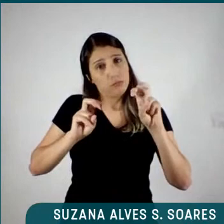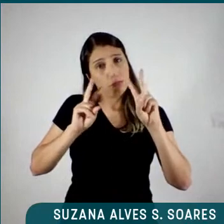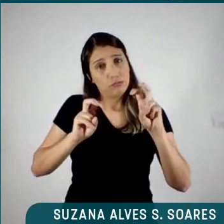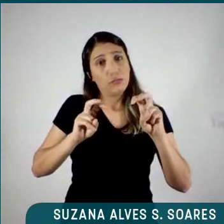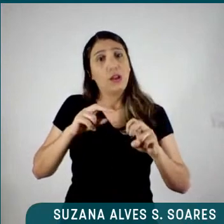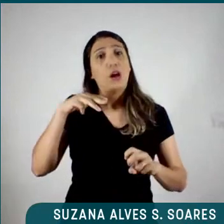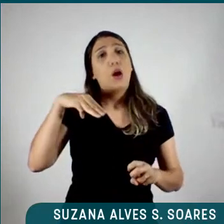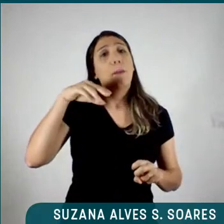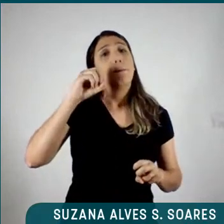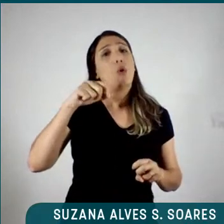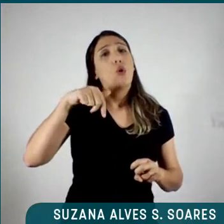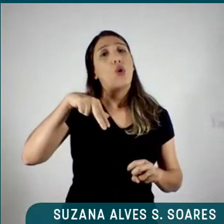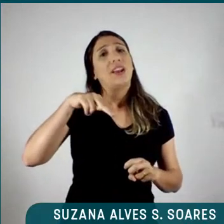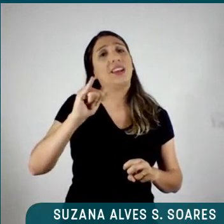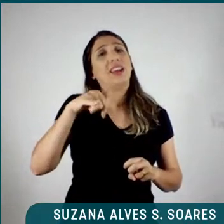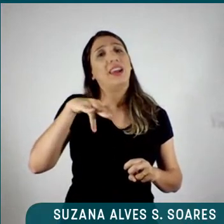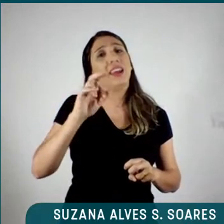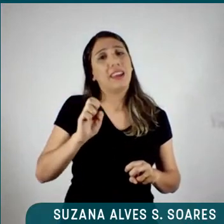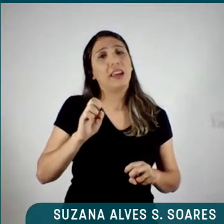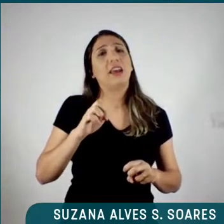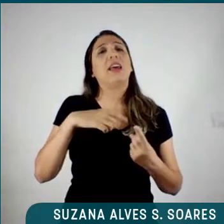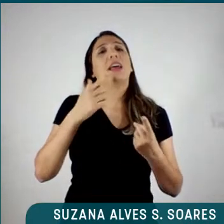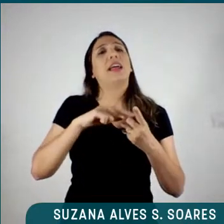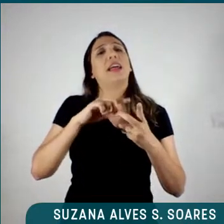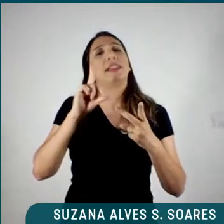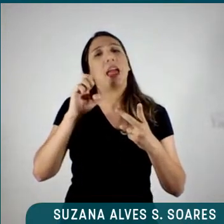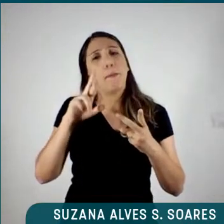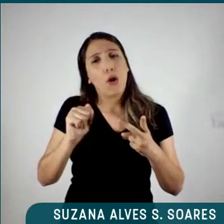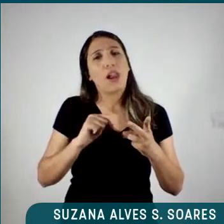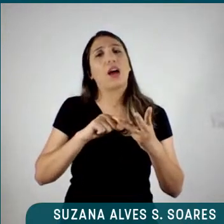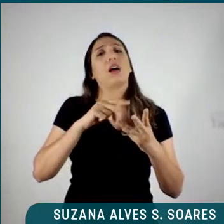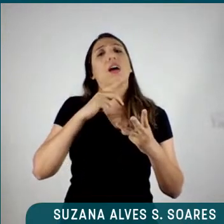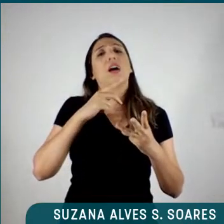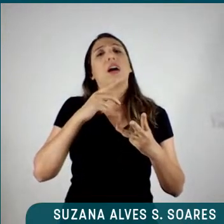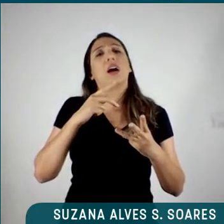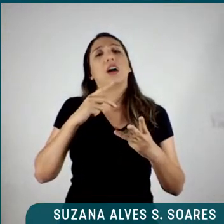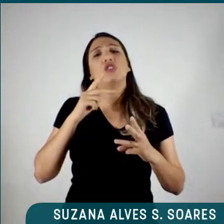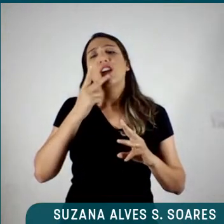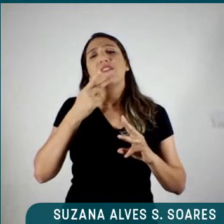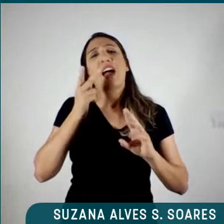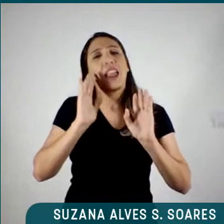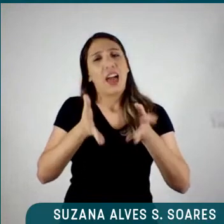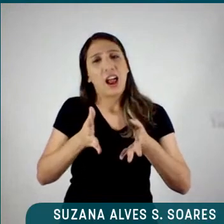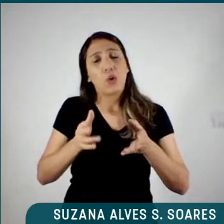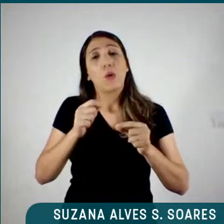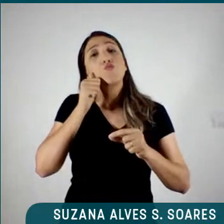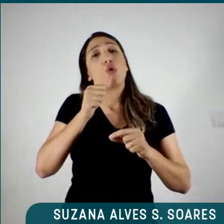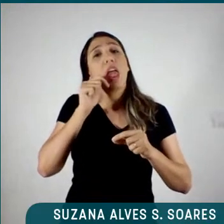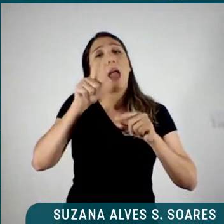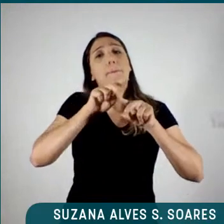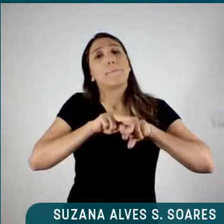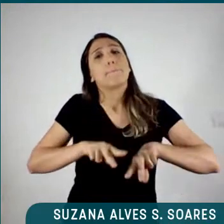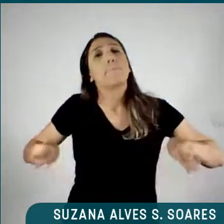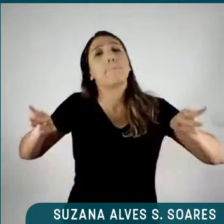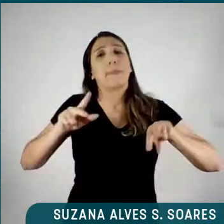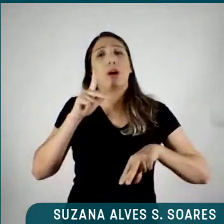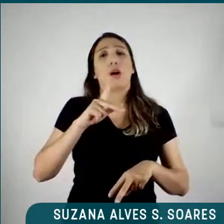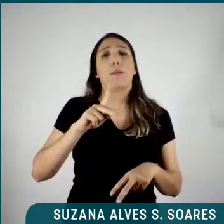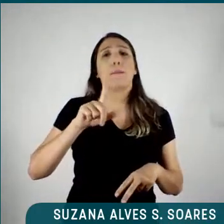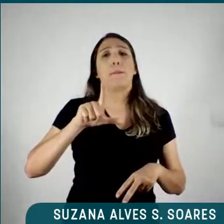I go back to your question, and I go back to the answers that it was mentioned by Marina, Débora, and Monique.